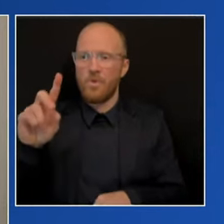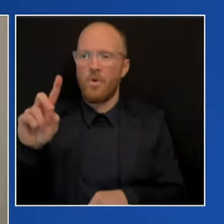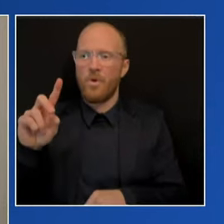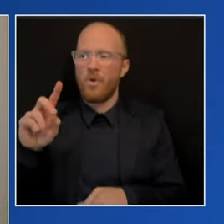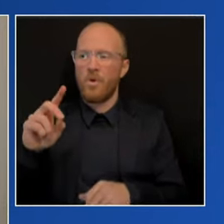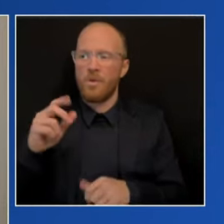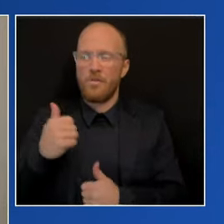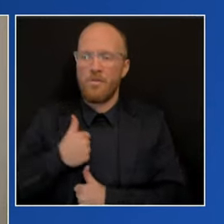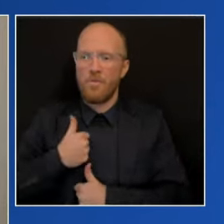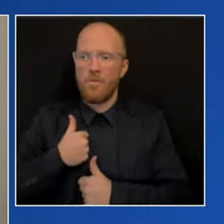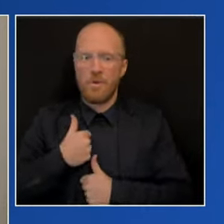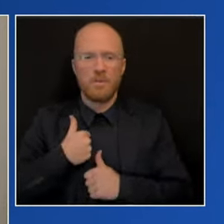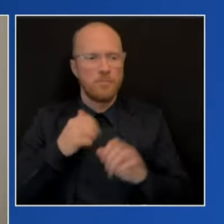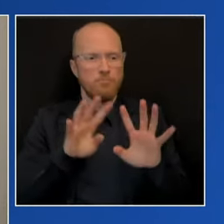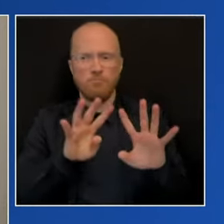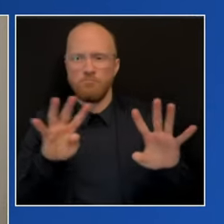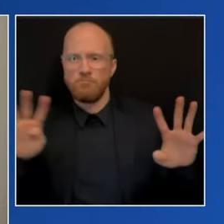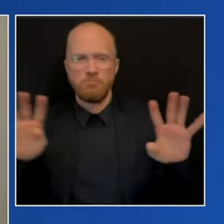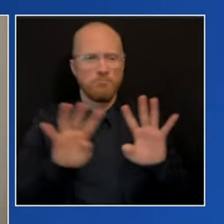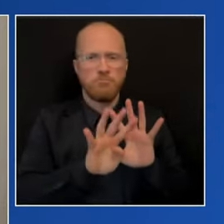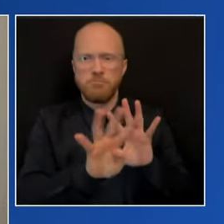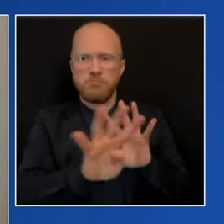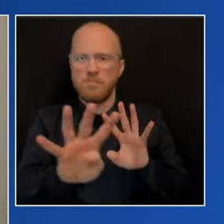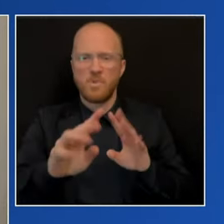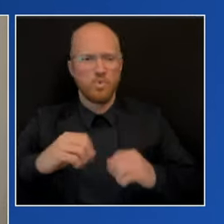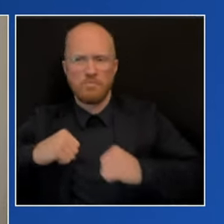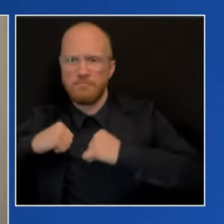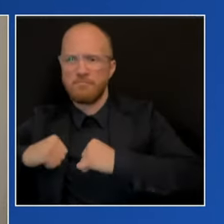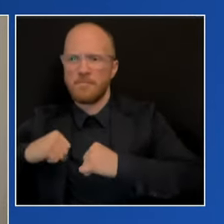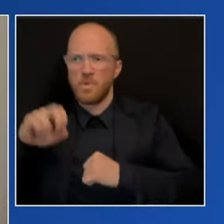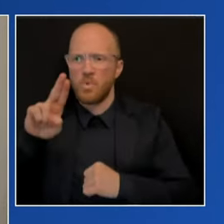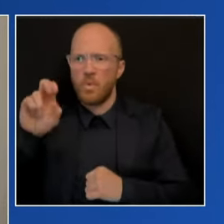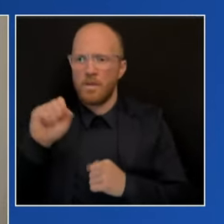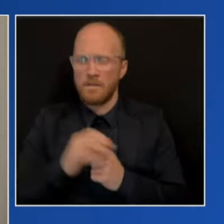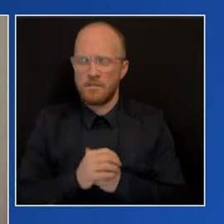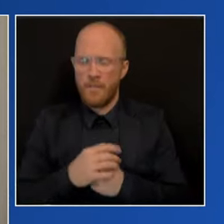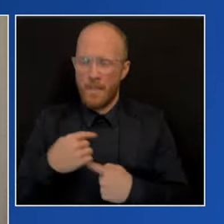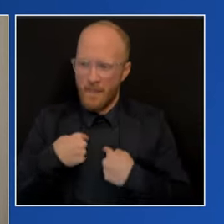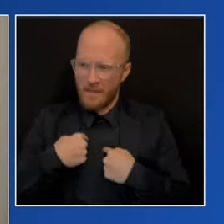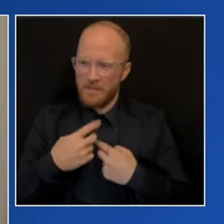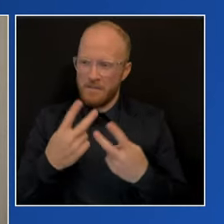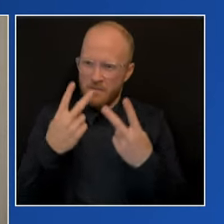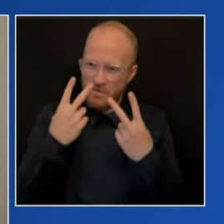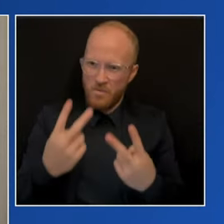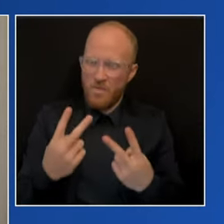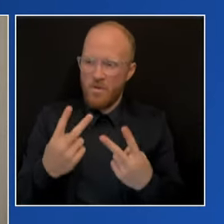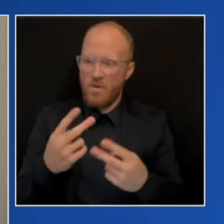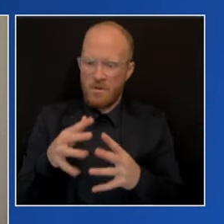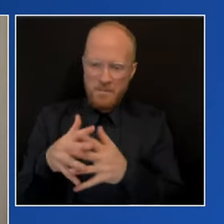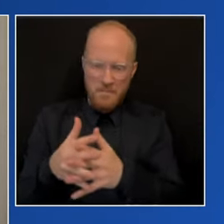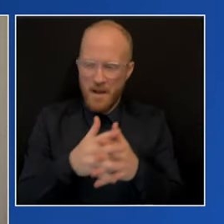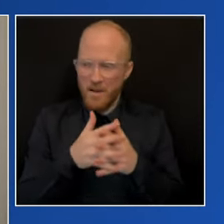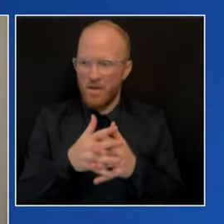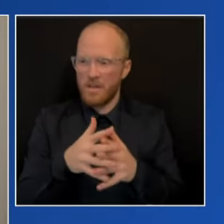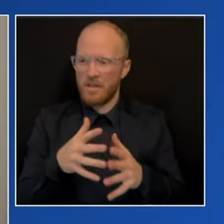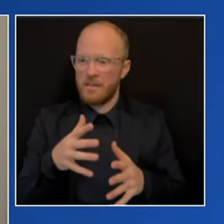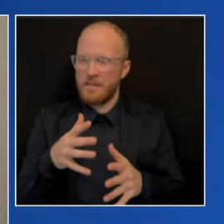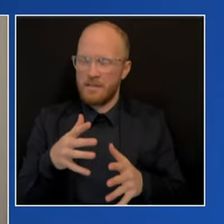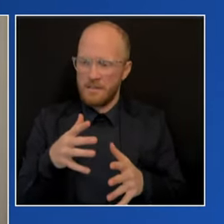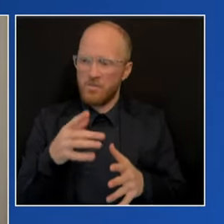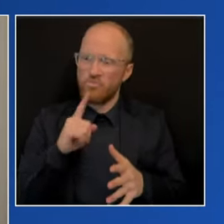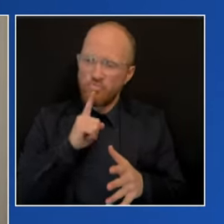attack, I saw an American that had been pushed to the brink, America that had been pushed to the